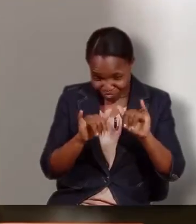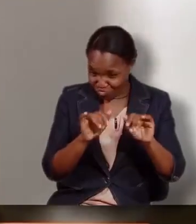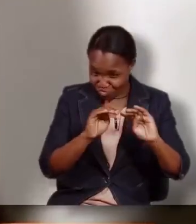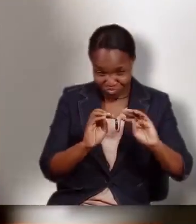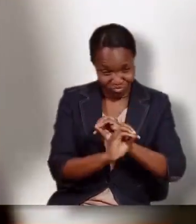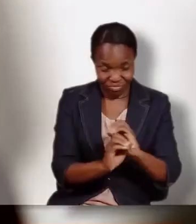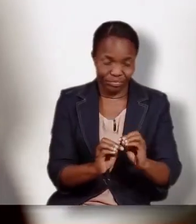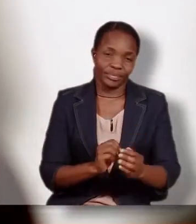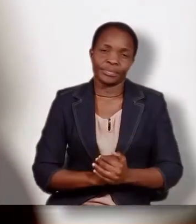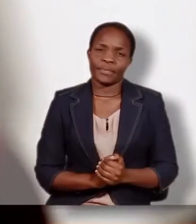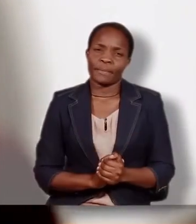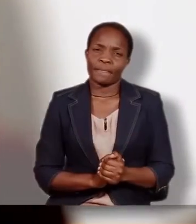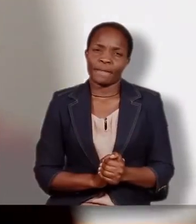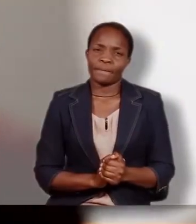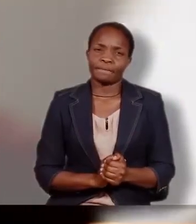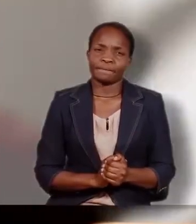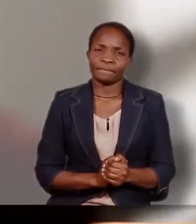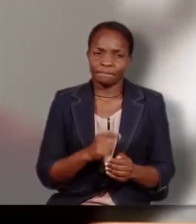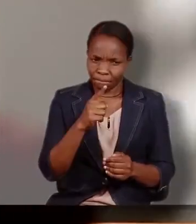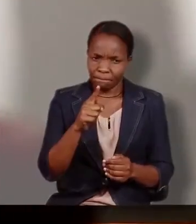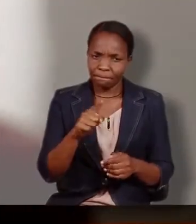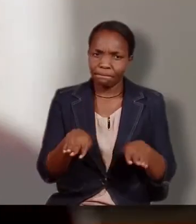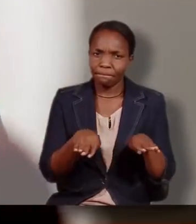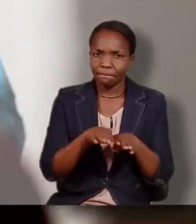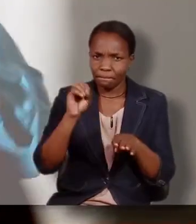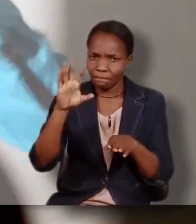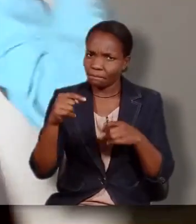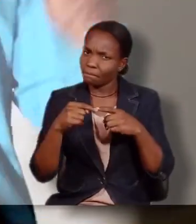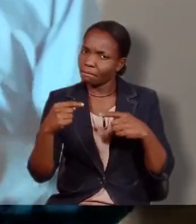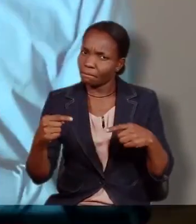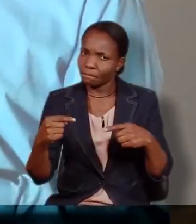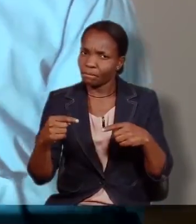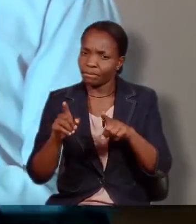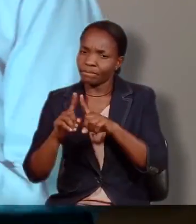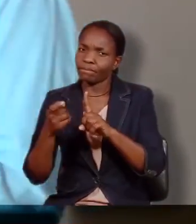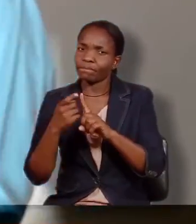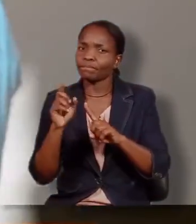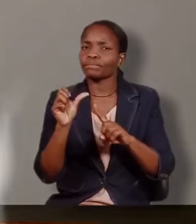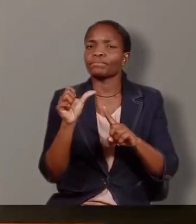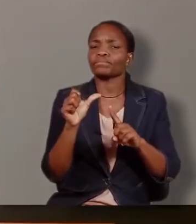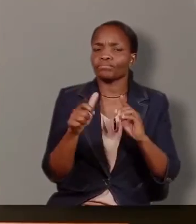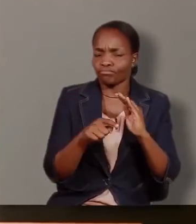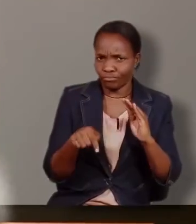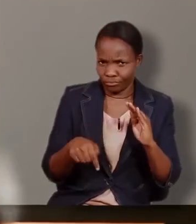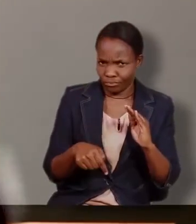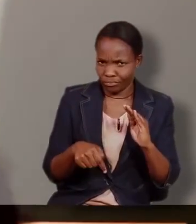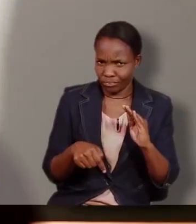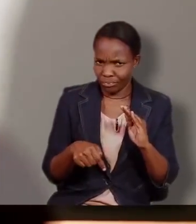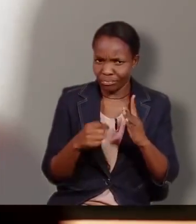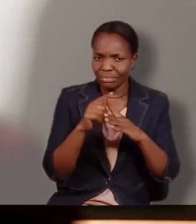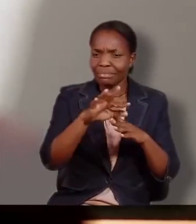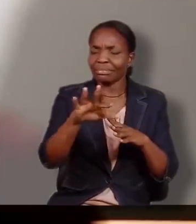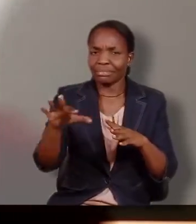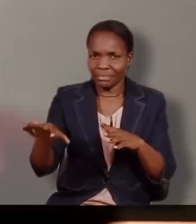right. What made South Africa's apartheid era different from the segregation and racial hatred that have occurred in other